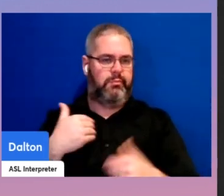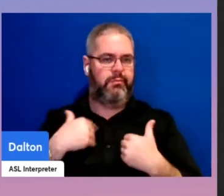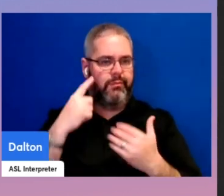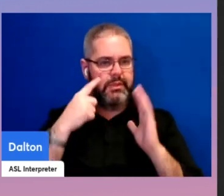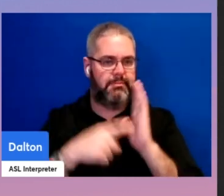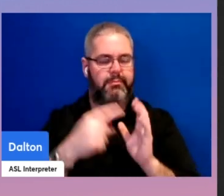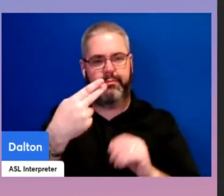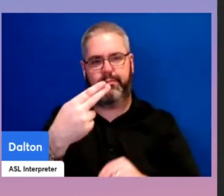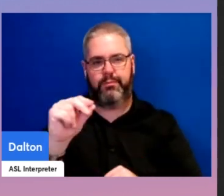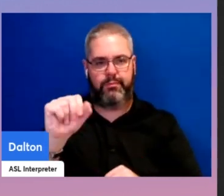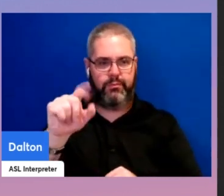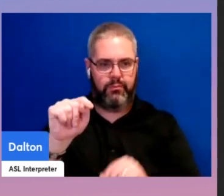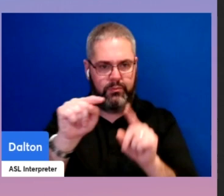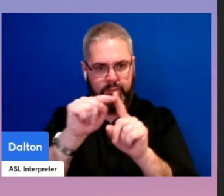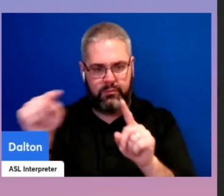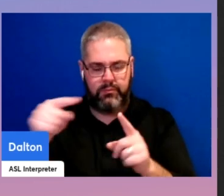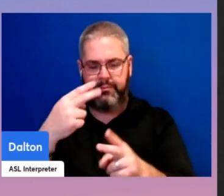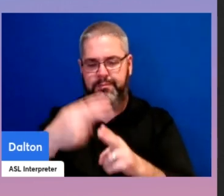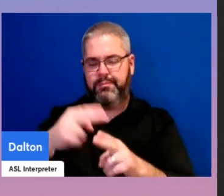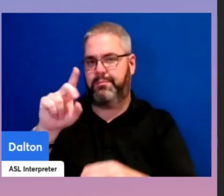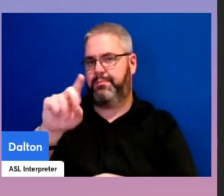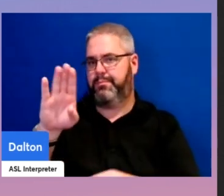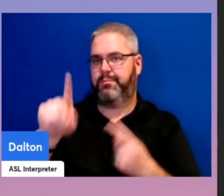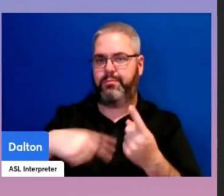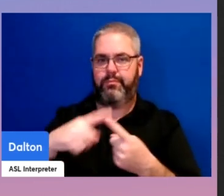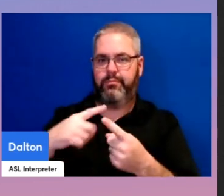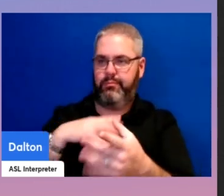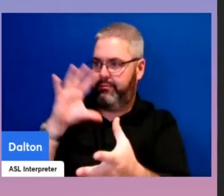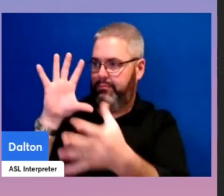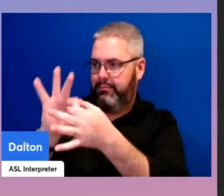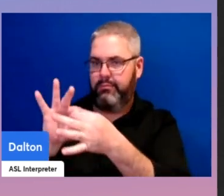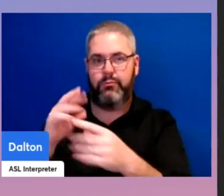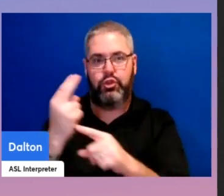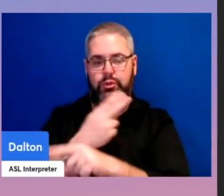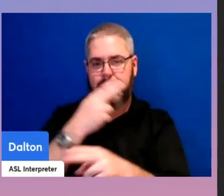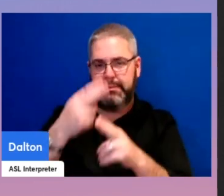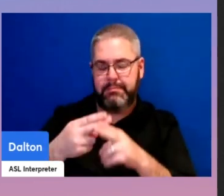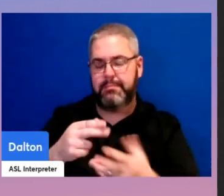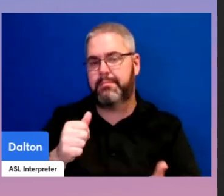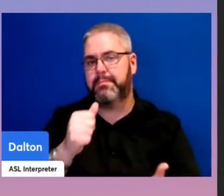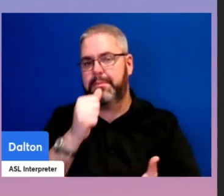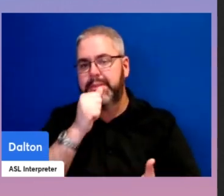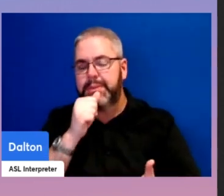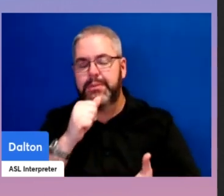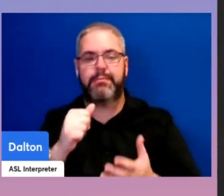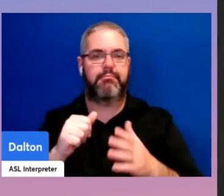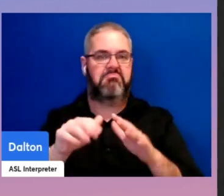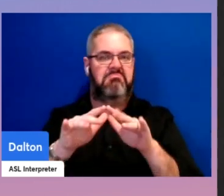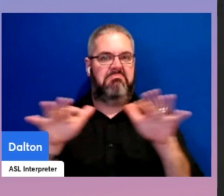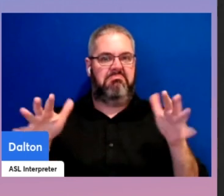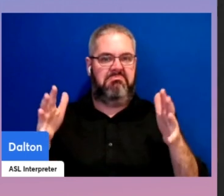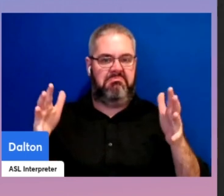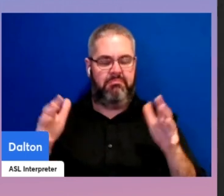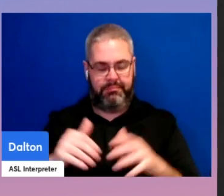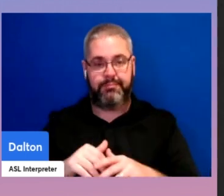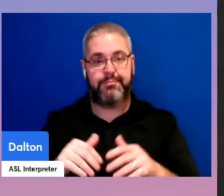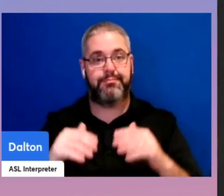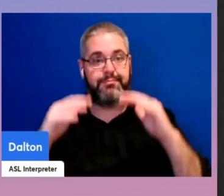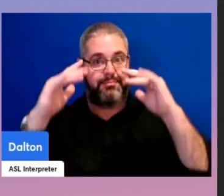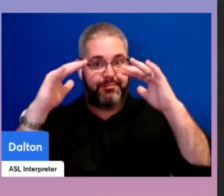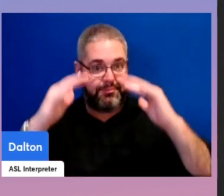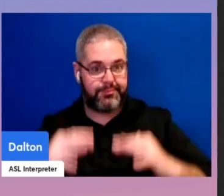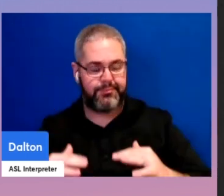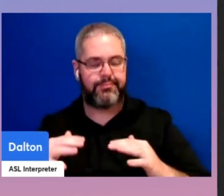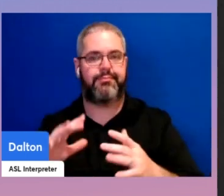host, the name of the database we want to connect to, the username, the password, and that's about it. From there, we run that